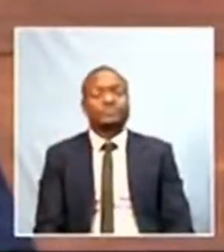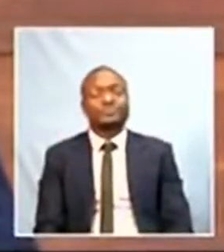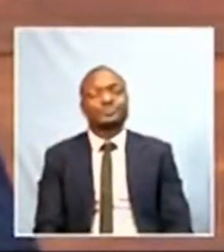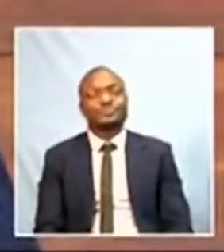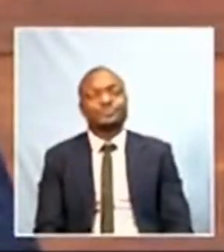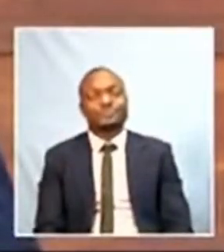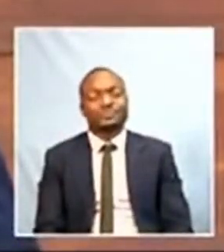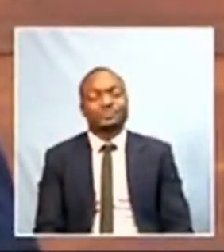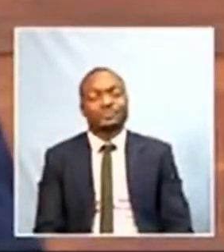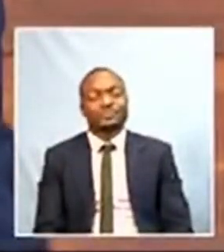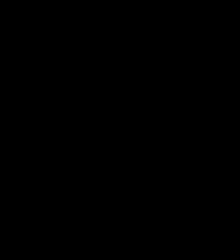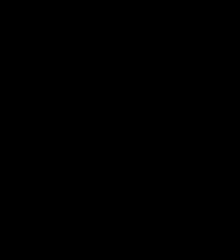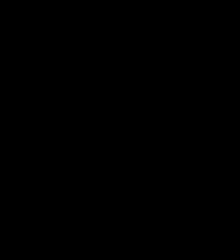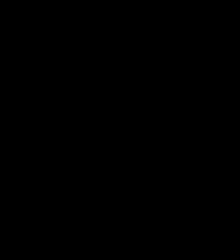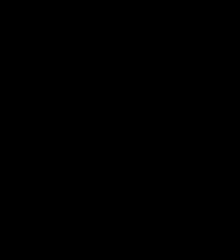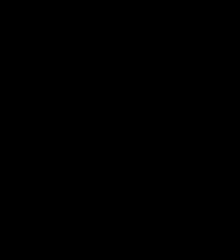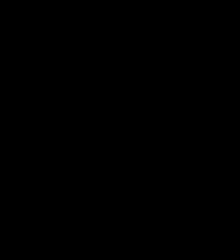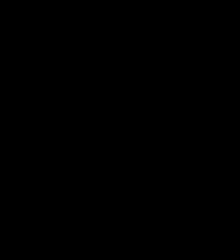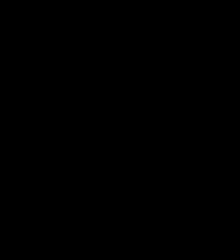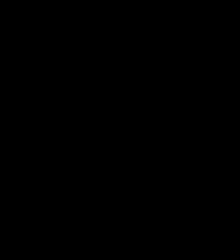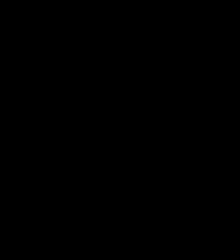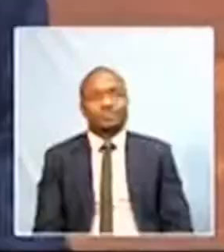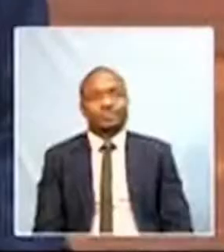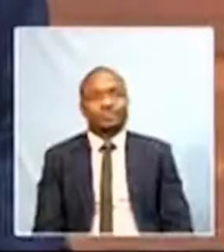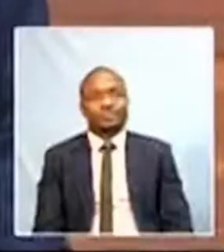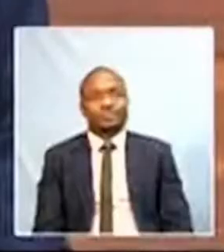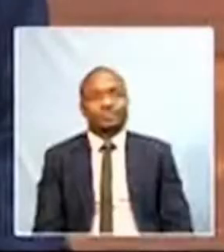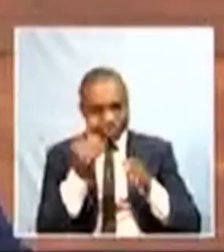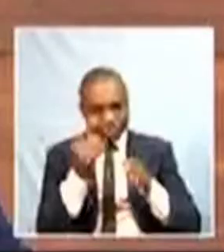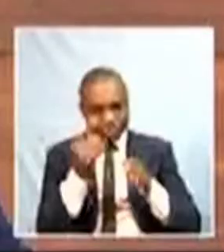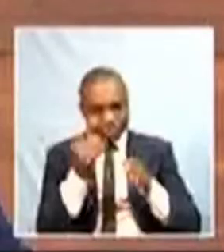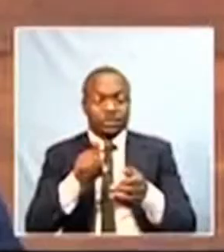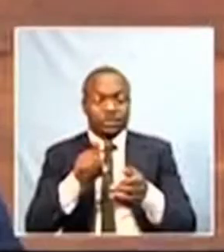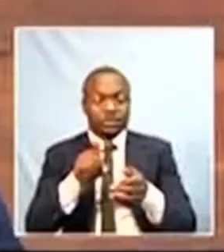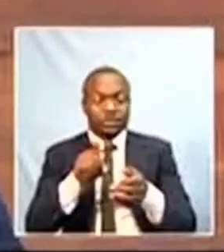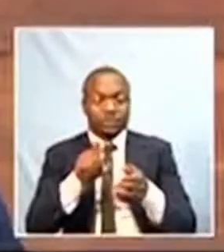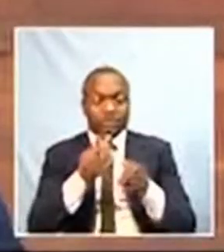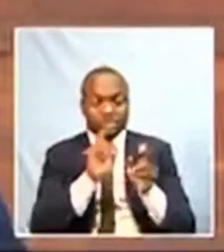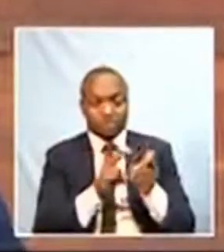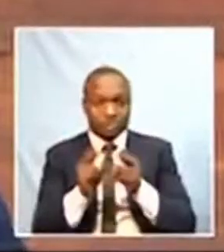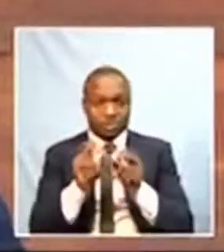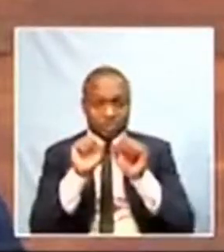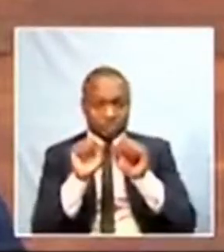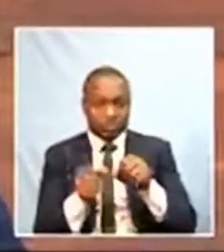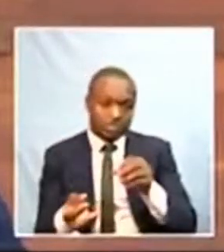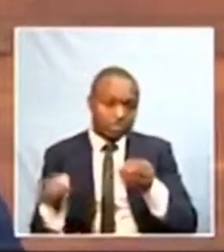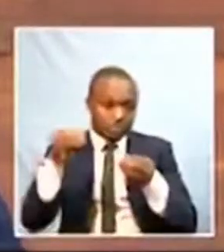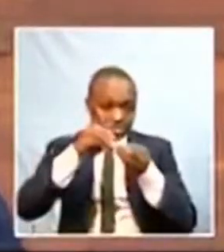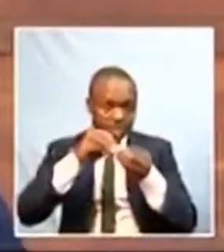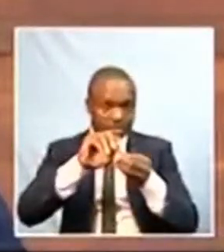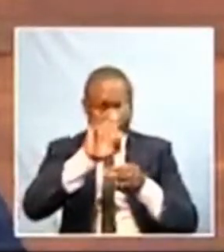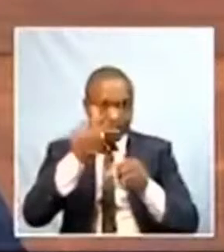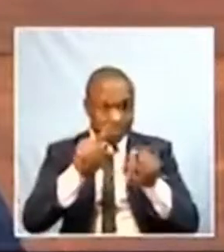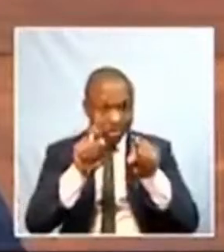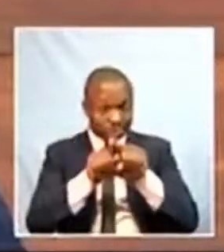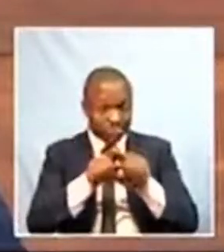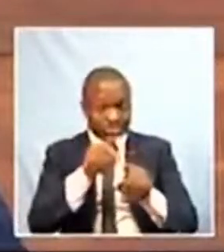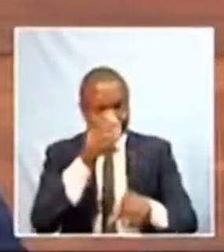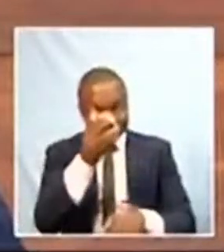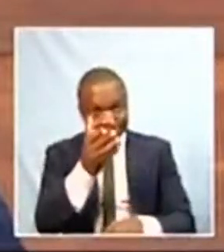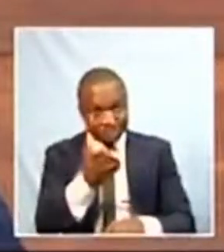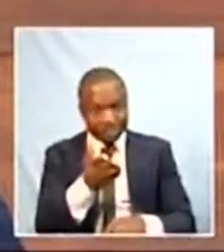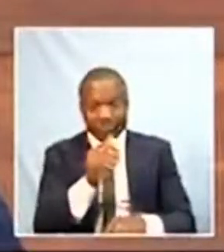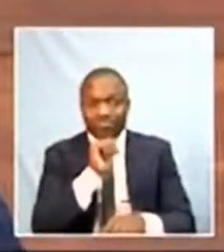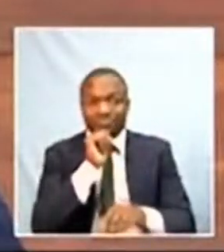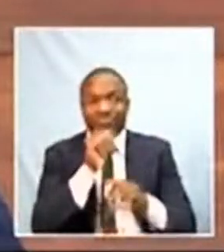Yeah, we a short one, Doc, then we can make other follow-ups. On the very one,